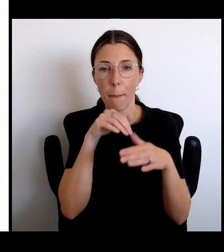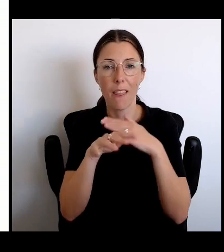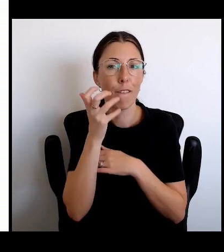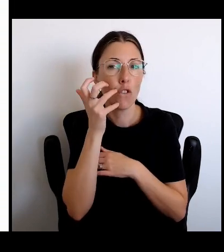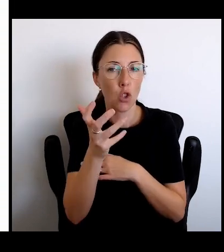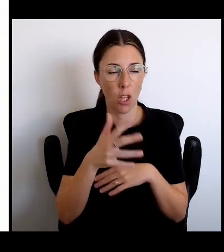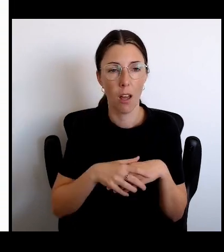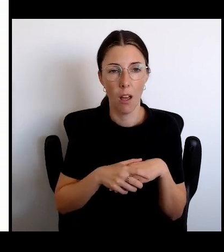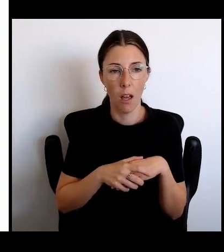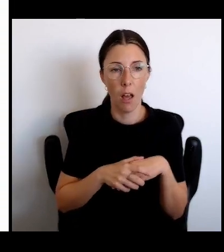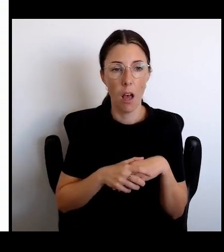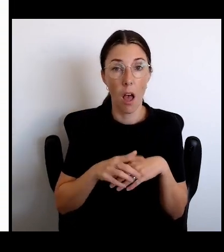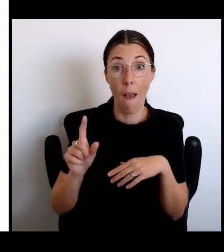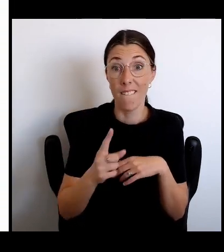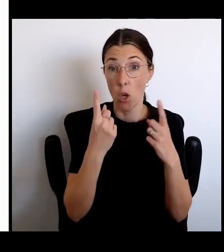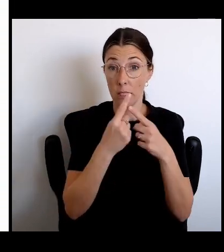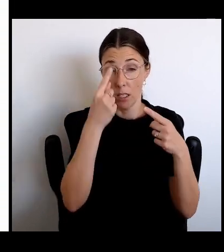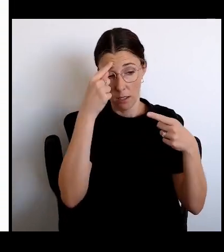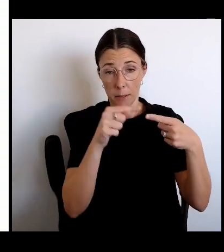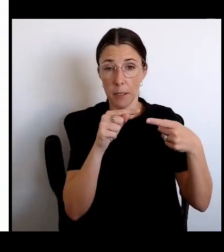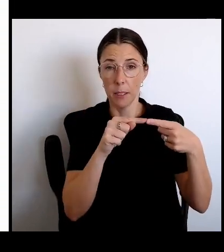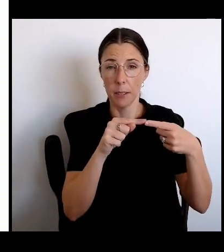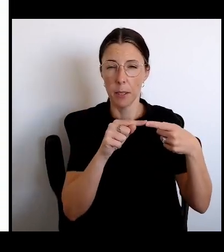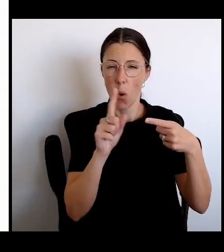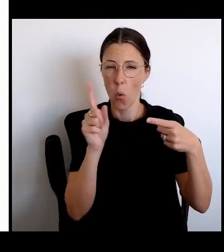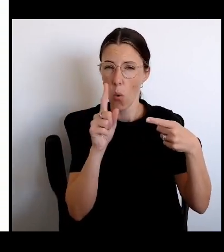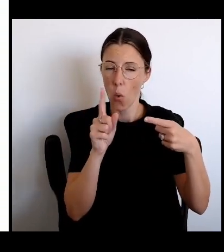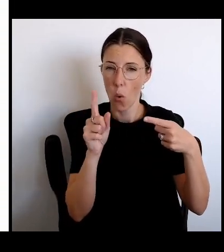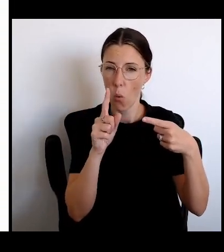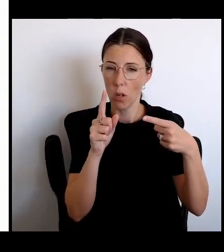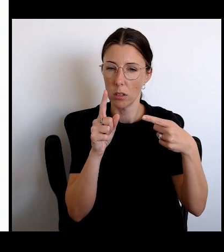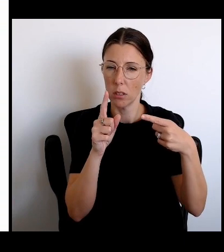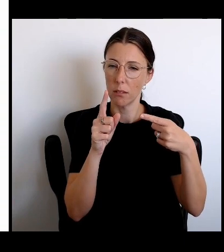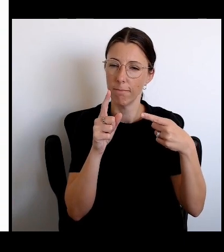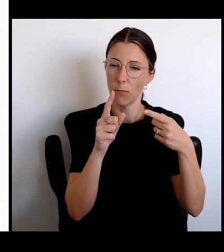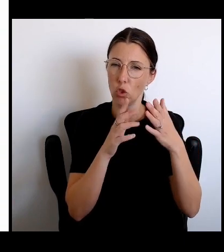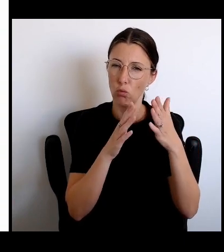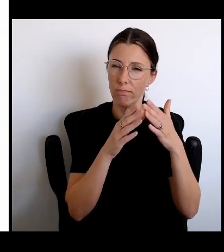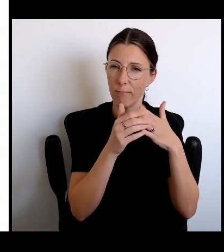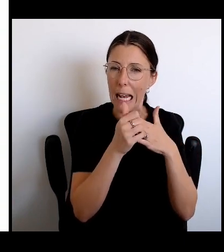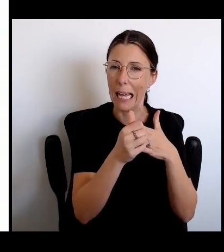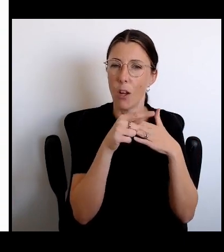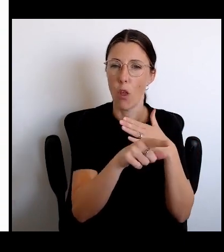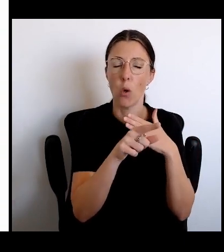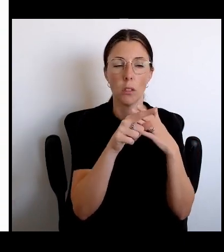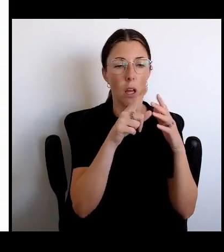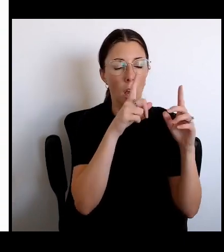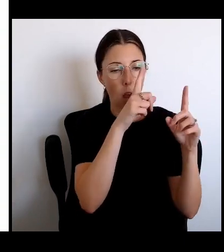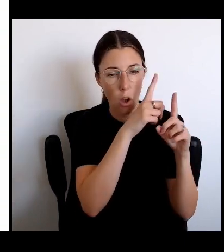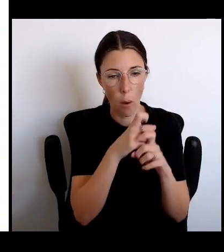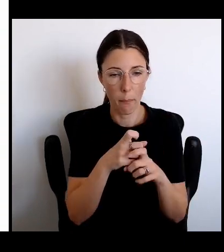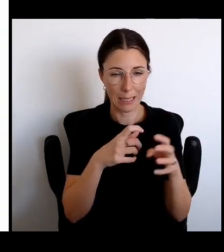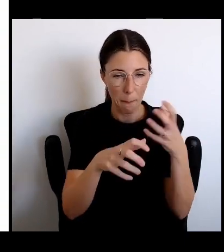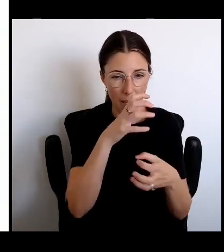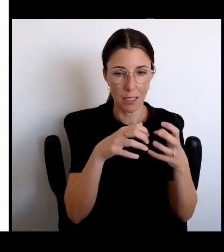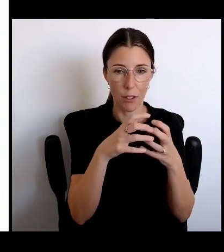that the underpinning dimensions of the segments are a complex mix of knowledge, of attitude and